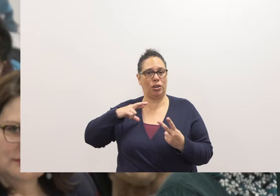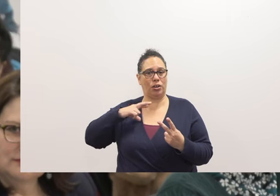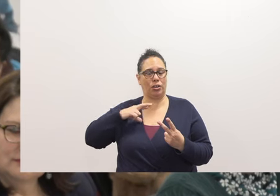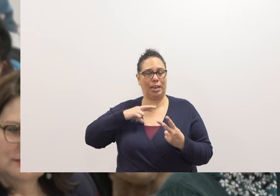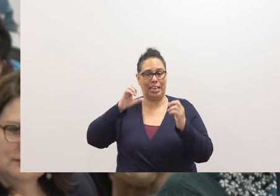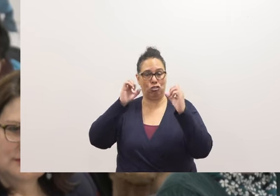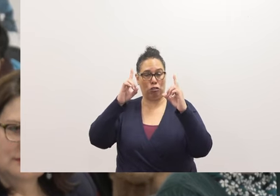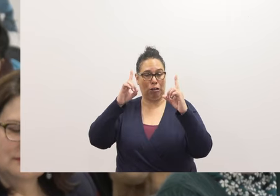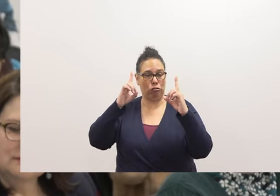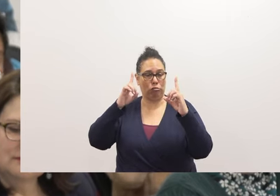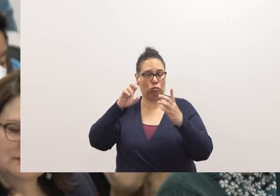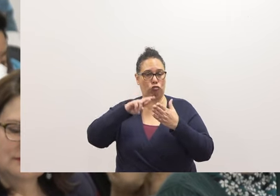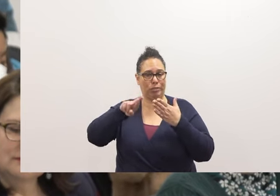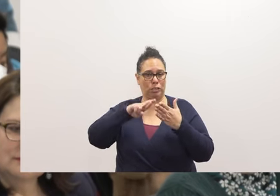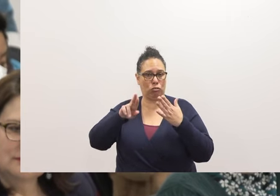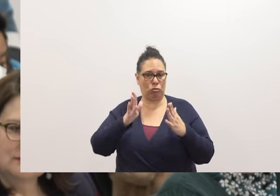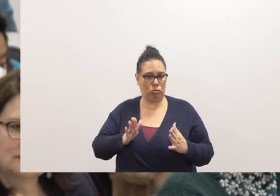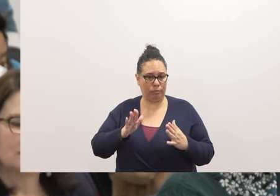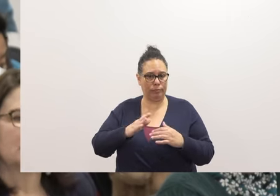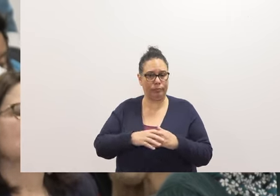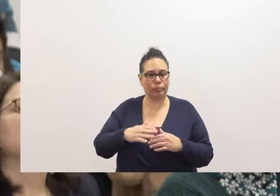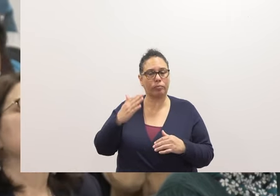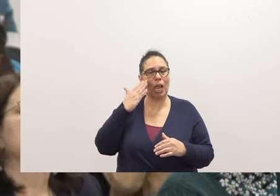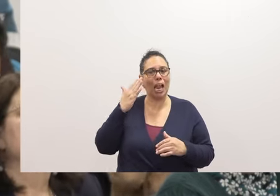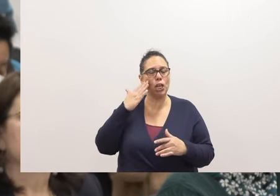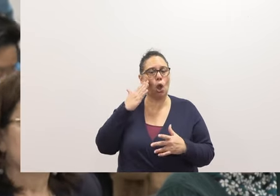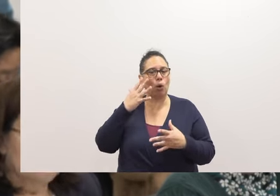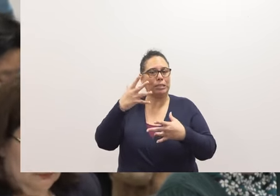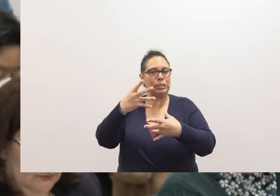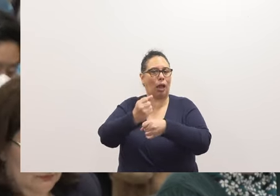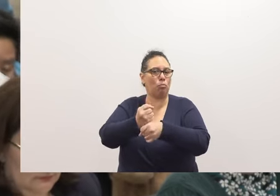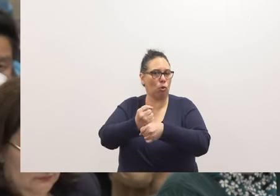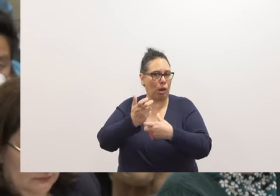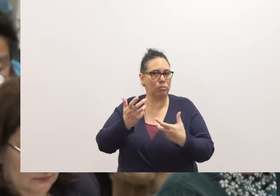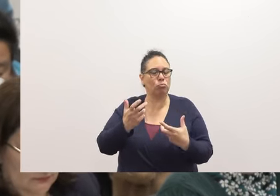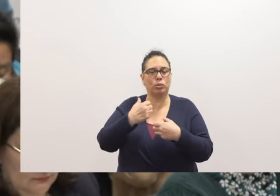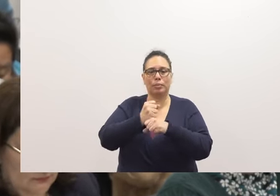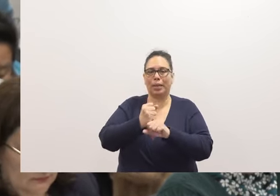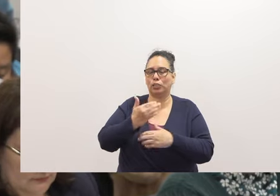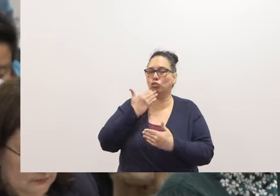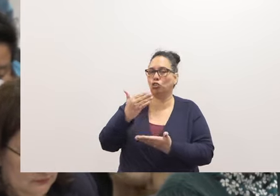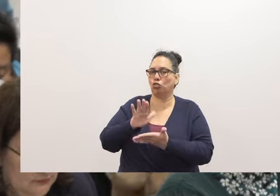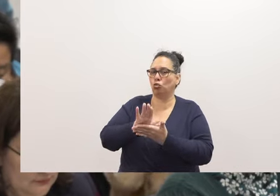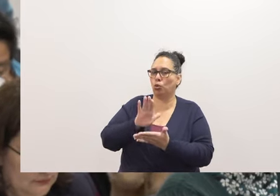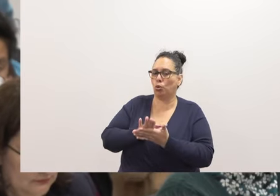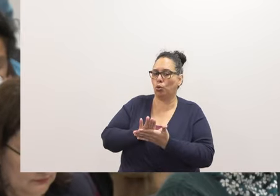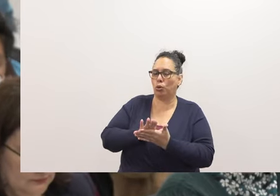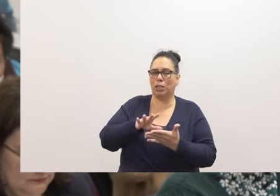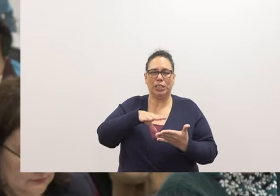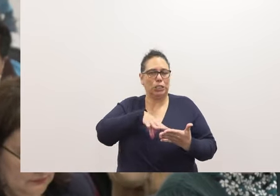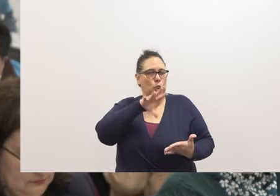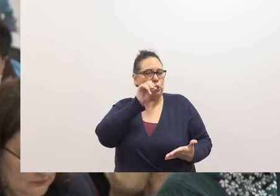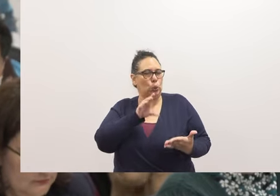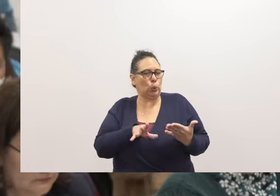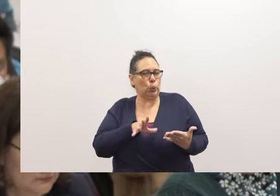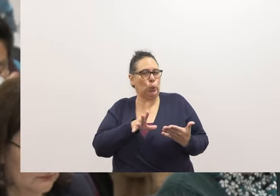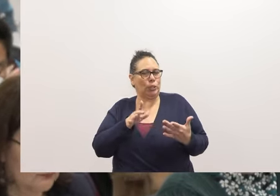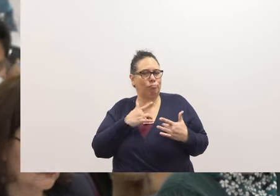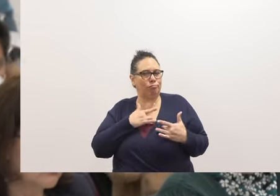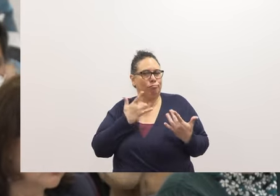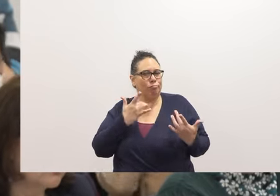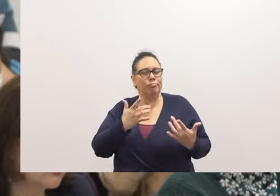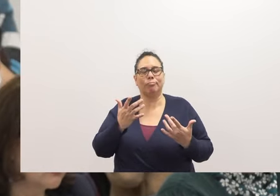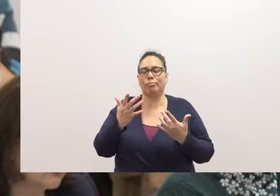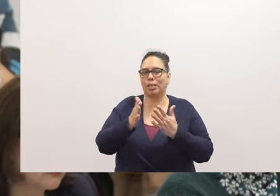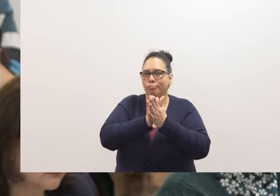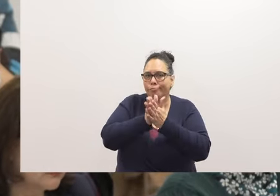researcher, and I know we can summarize what makes good schools, what makes students thrive, and